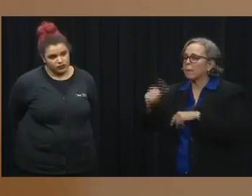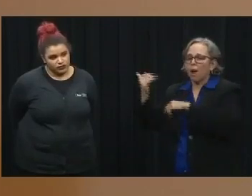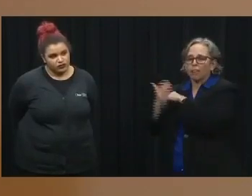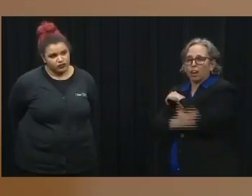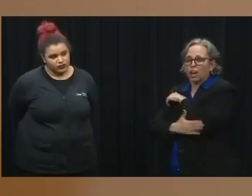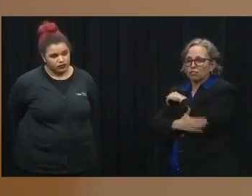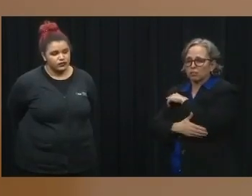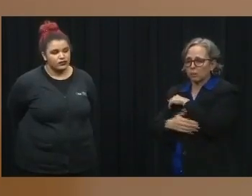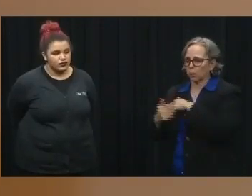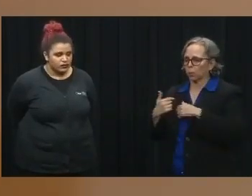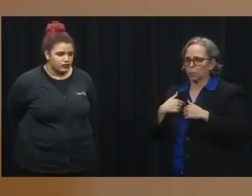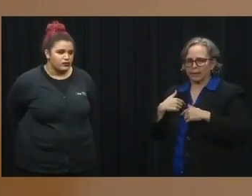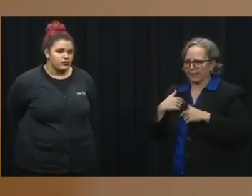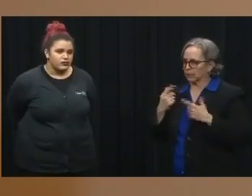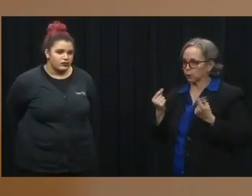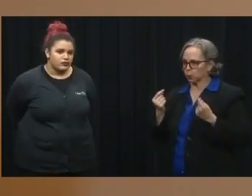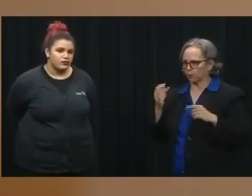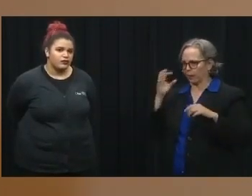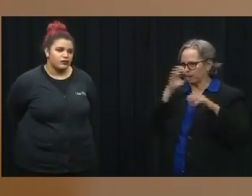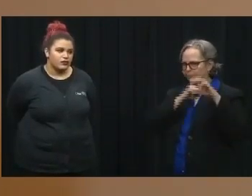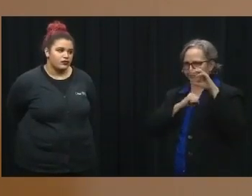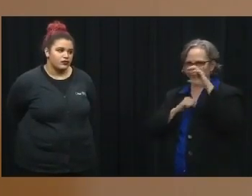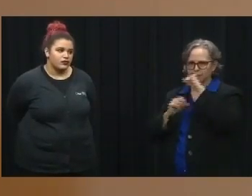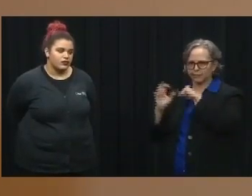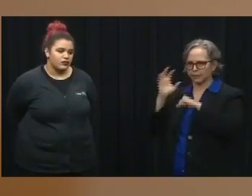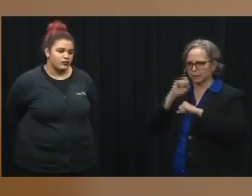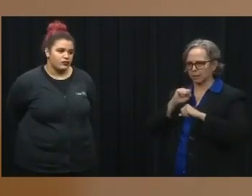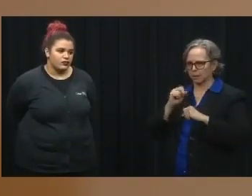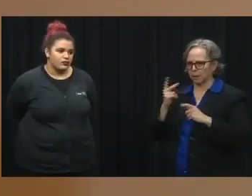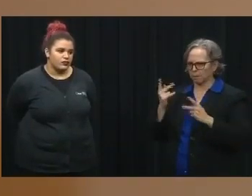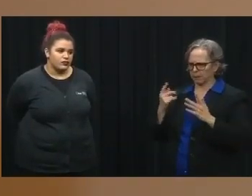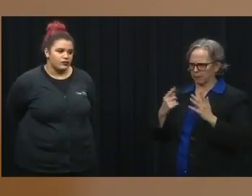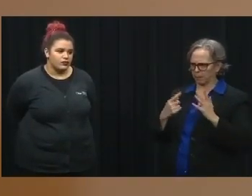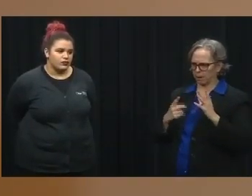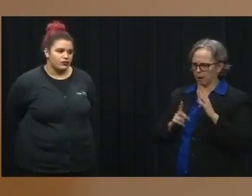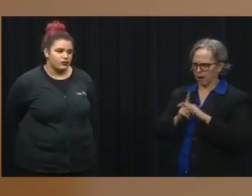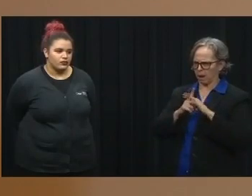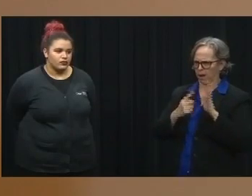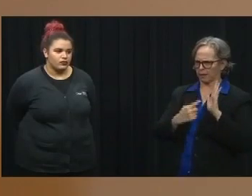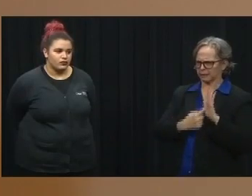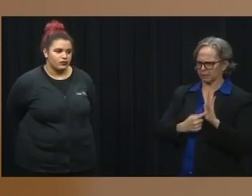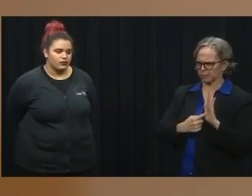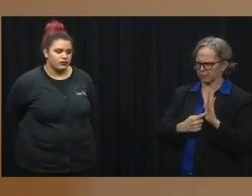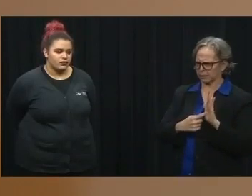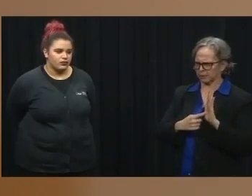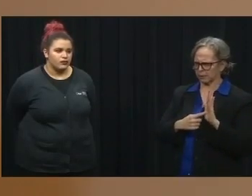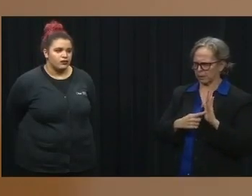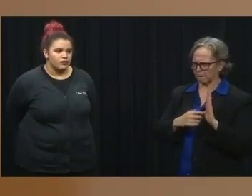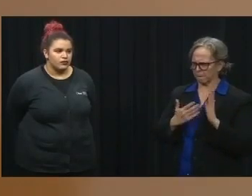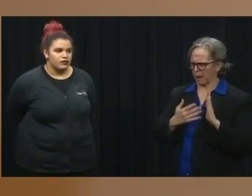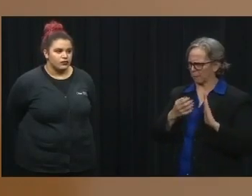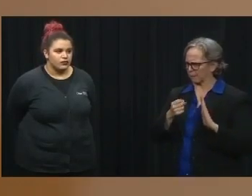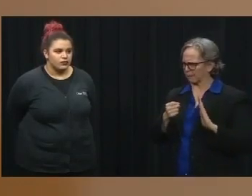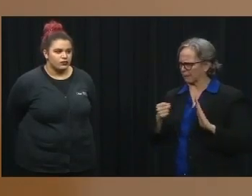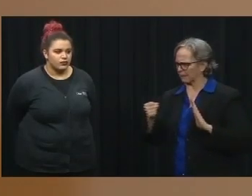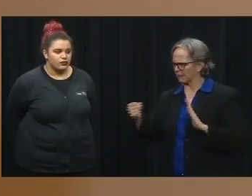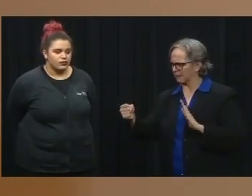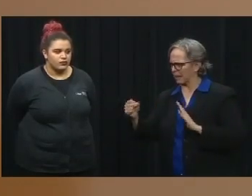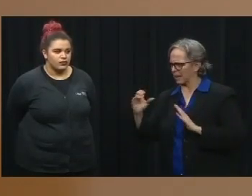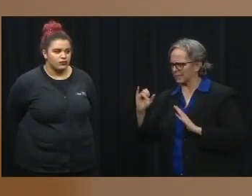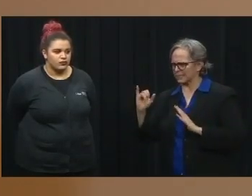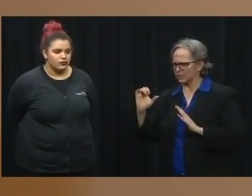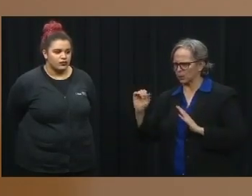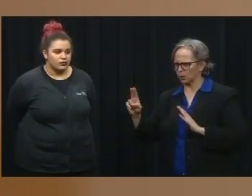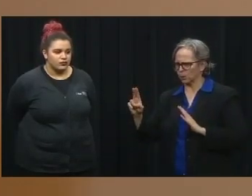see is people exhibiting the symptoms in dire need of that intensive care treatment. So we will not have the testing that will be